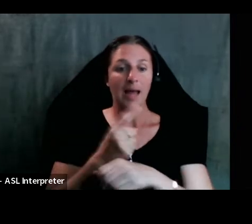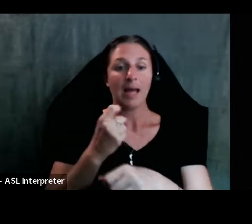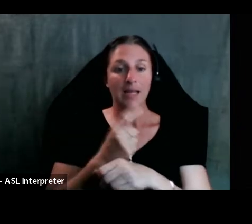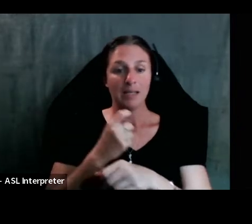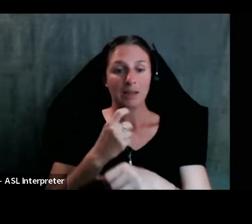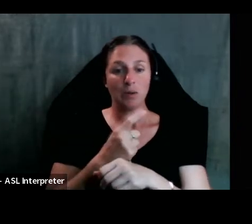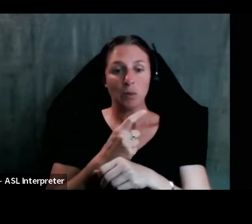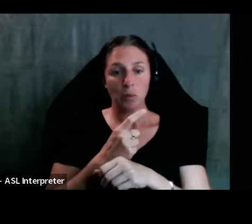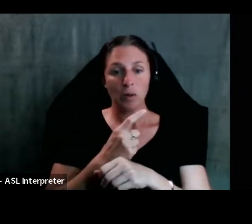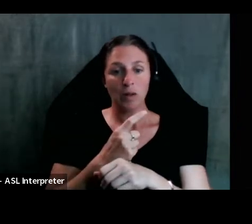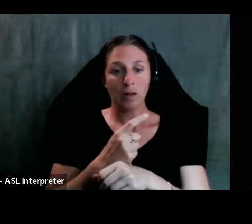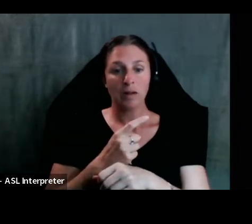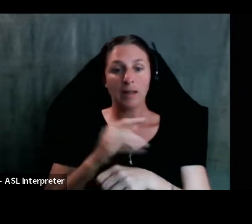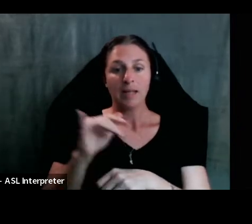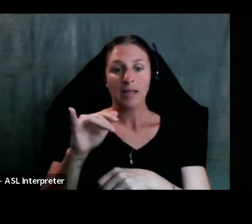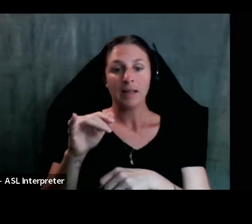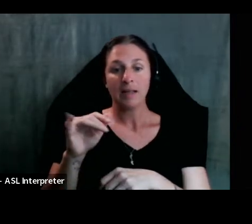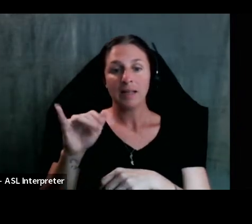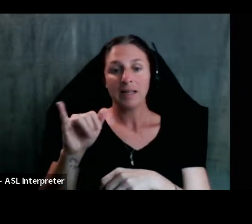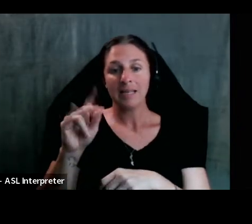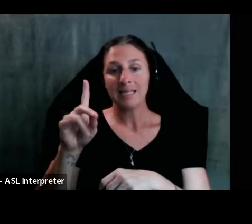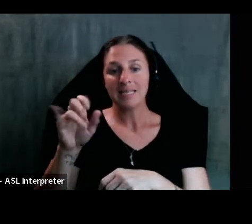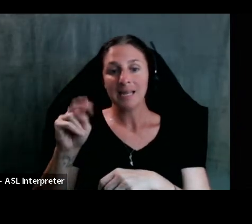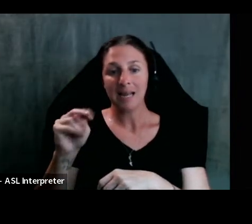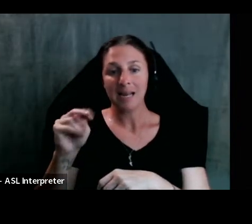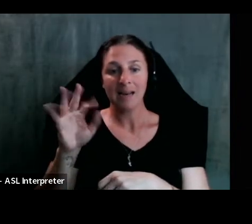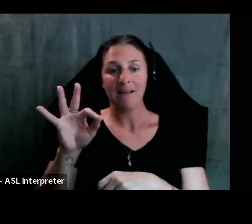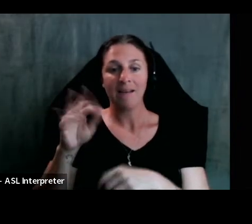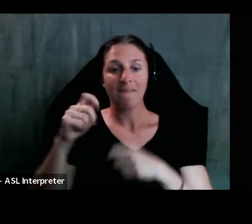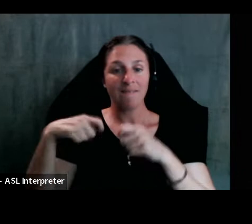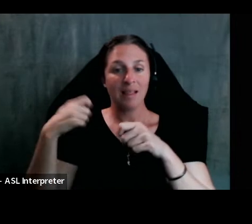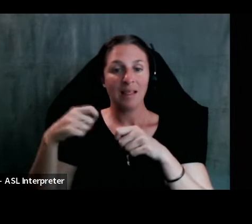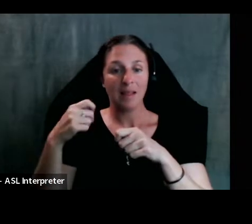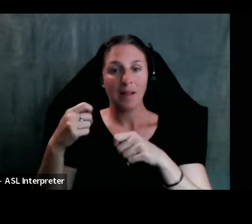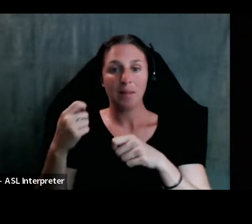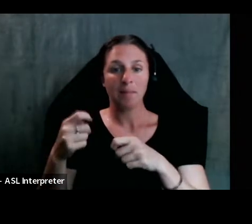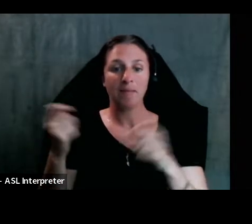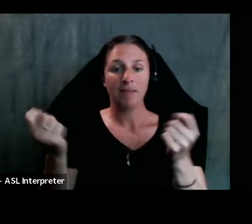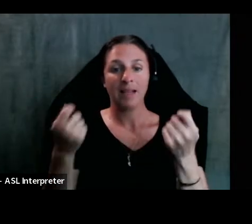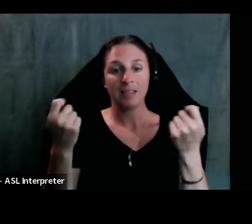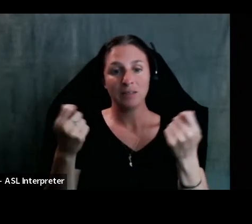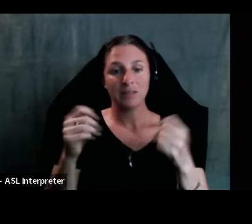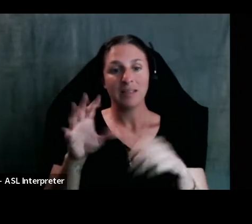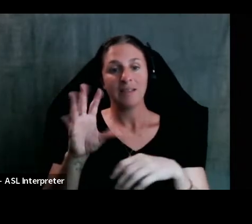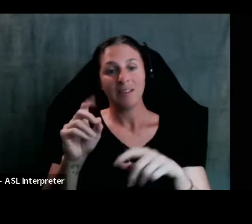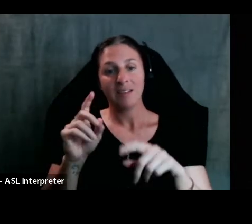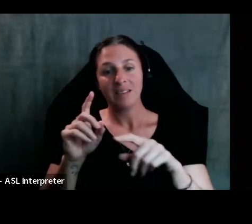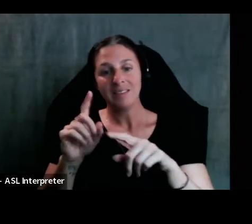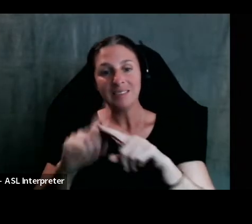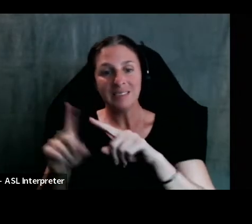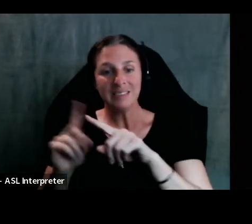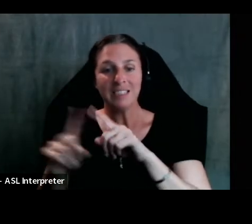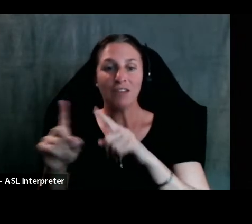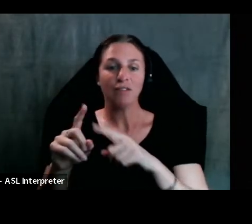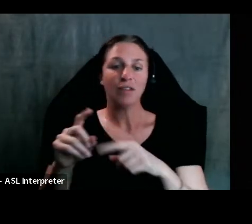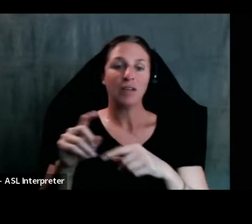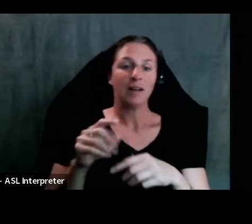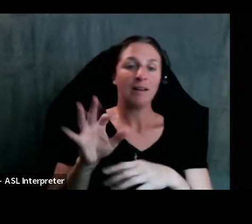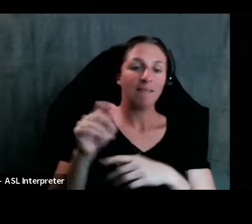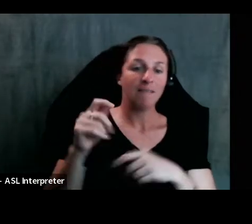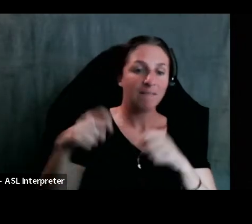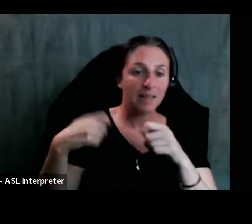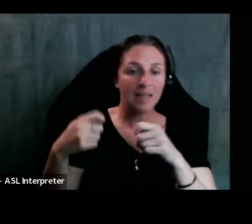Festival. There's going to be about 60 different feature films, narrative and animated shorts, music videos,